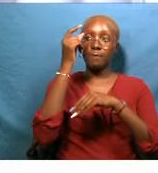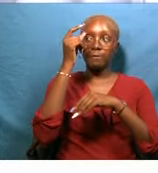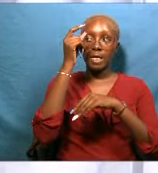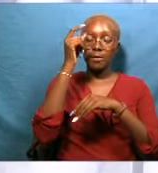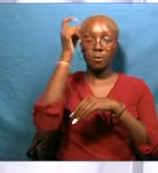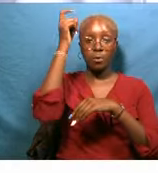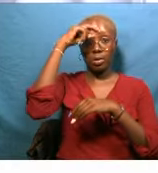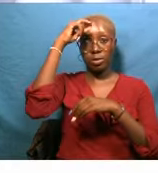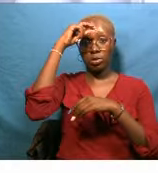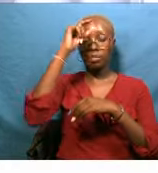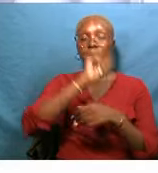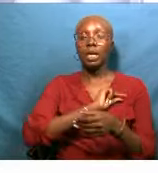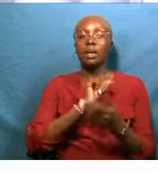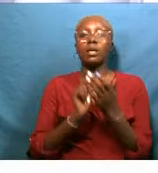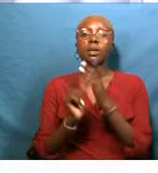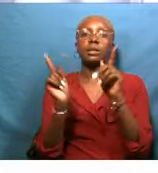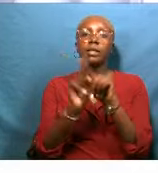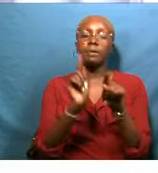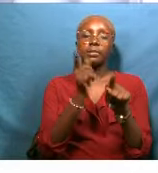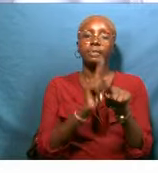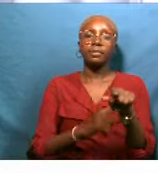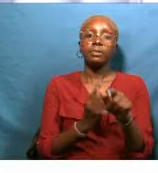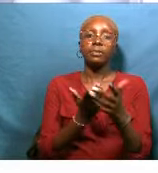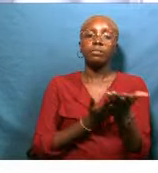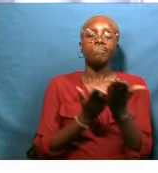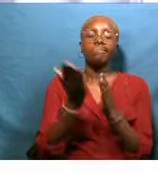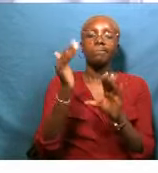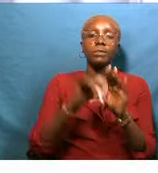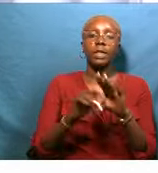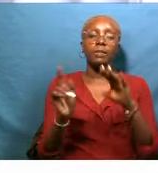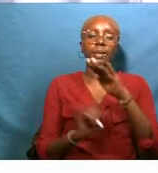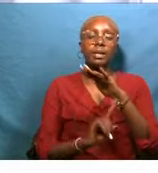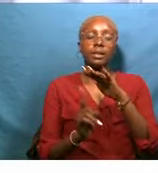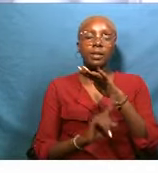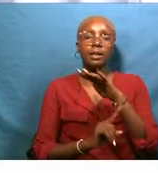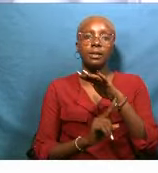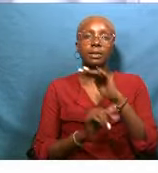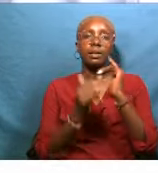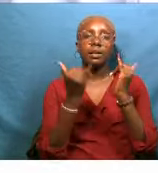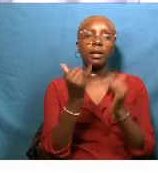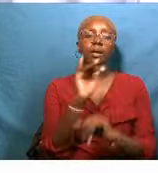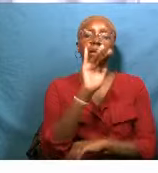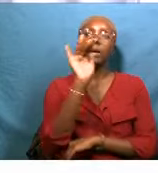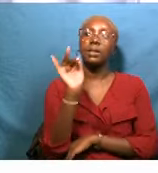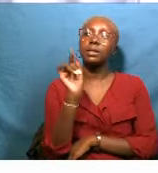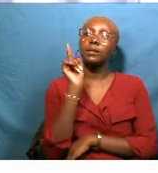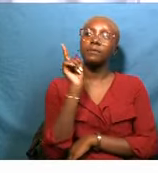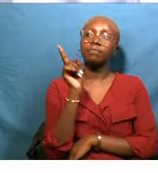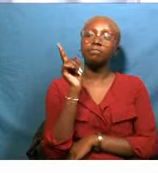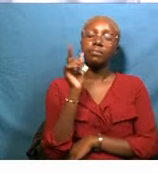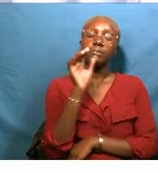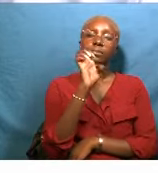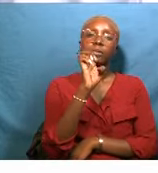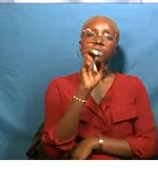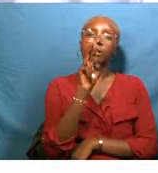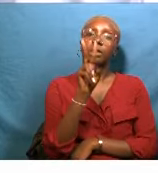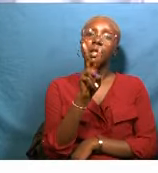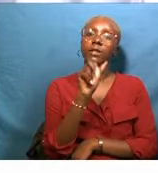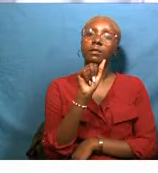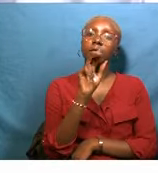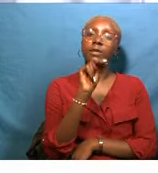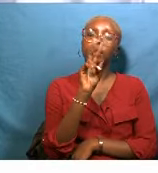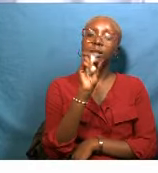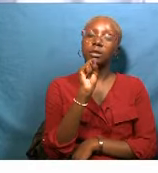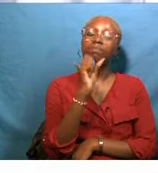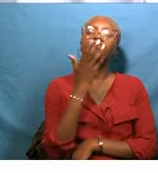wisdom as he serves in his ministry. I now ask you, Evans, is it your